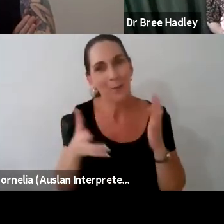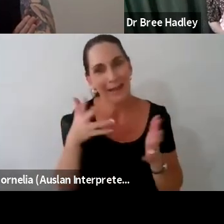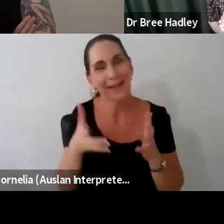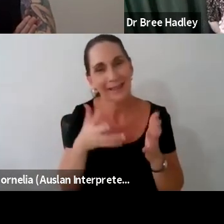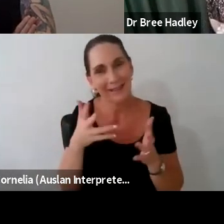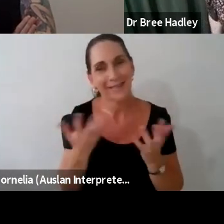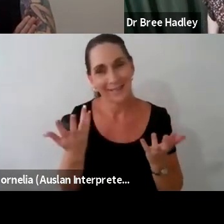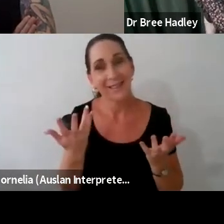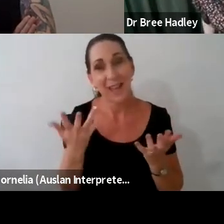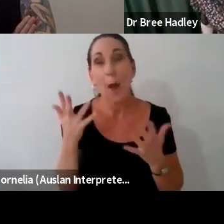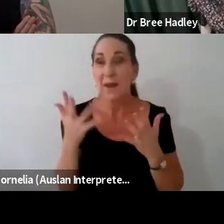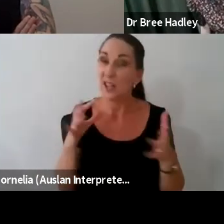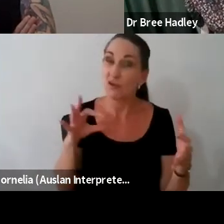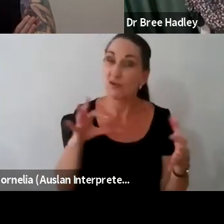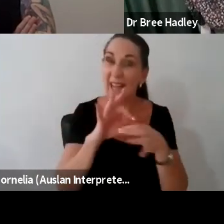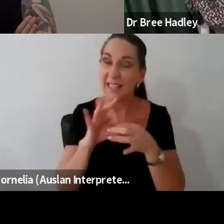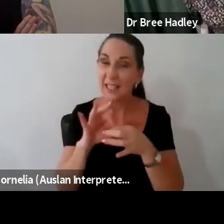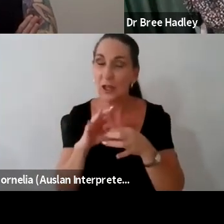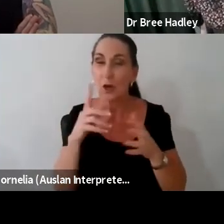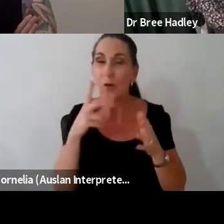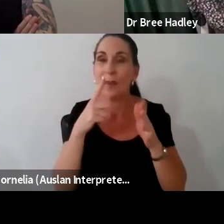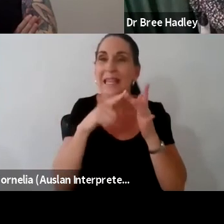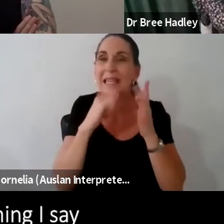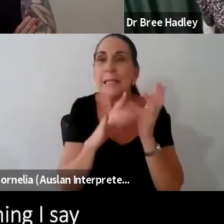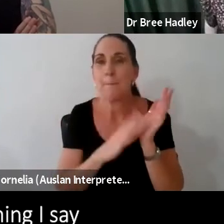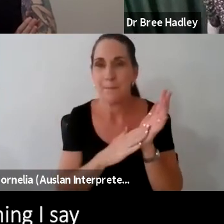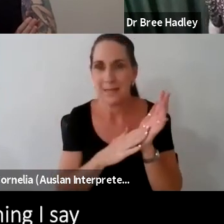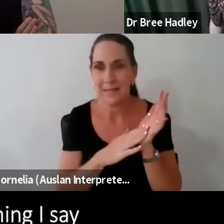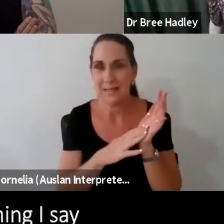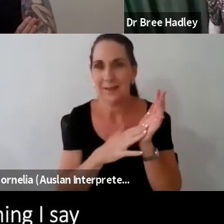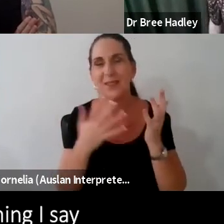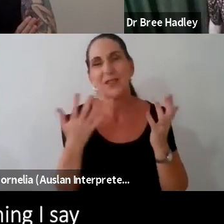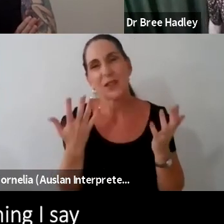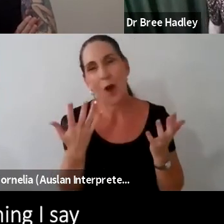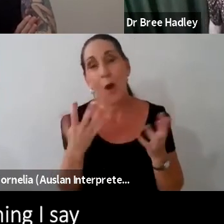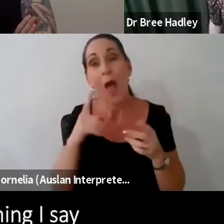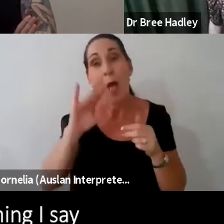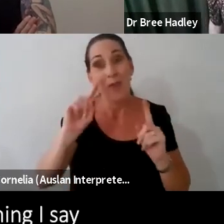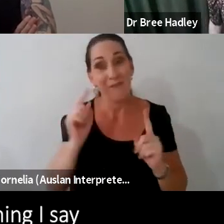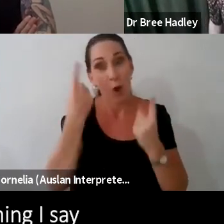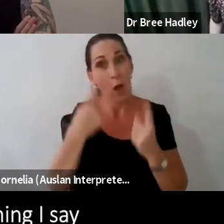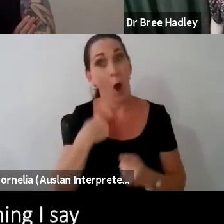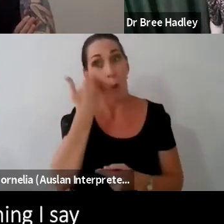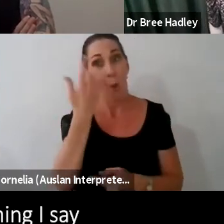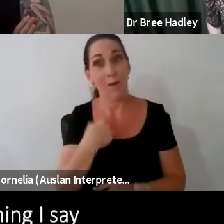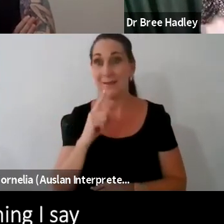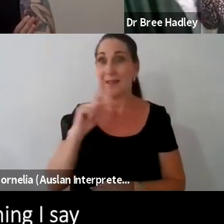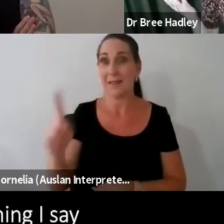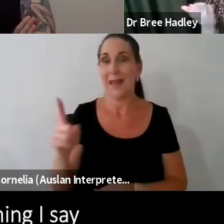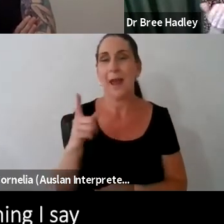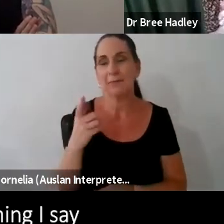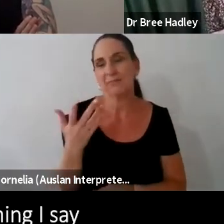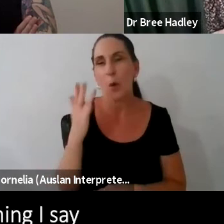And it is related to the isms for me. And the first thing I say, because when you're